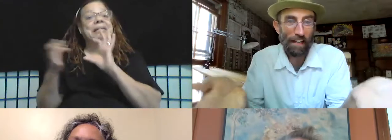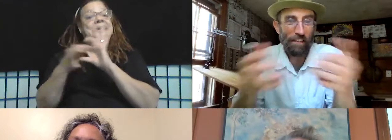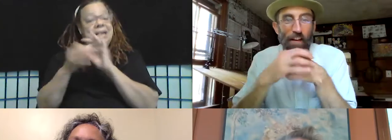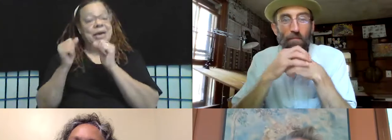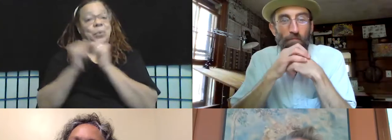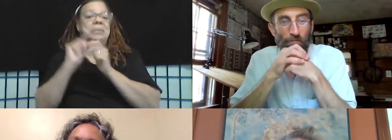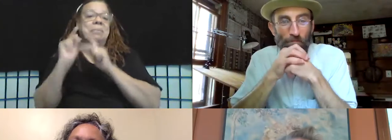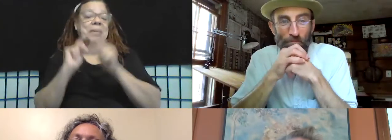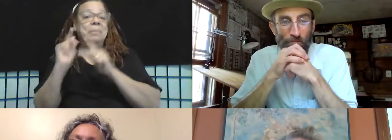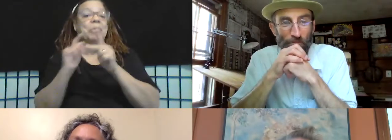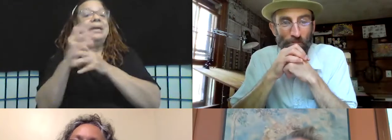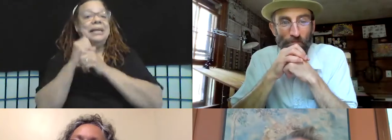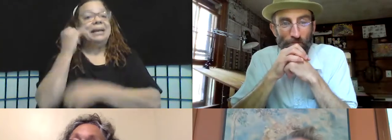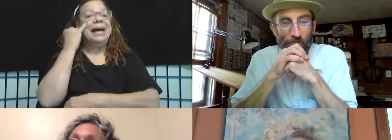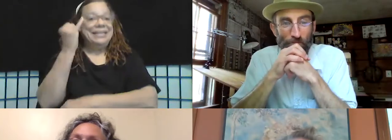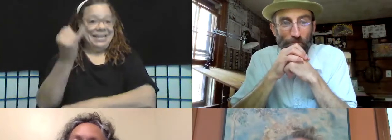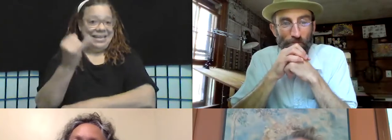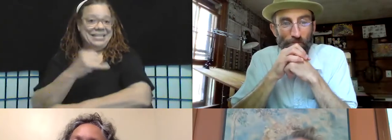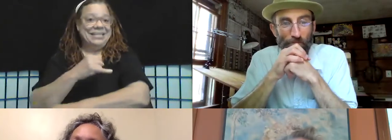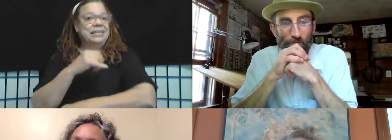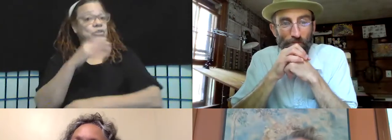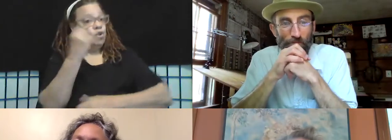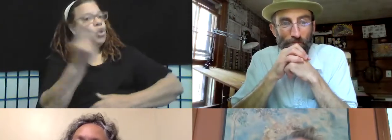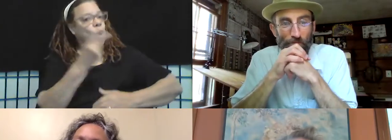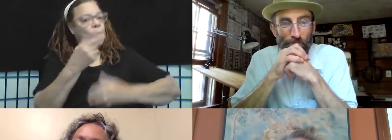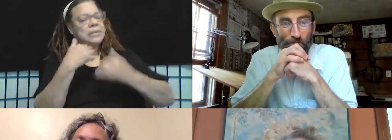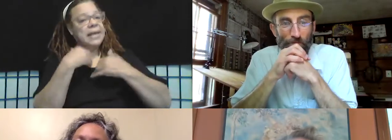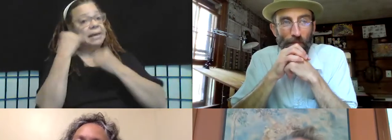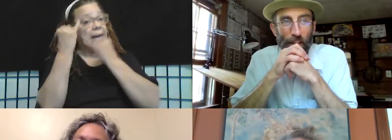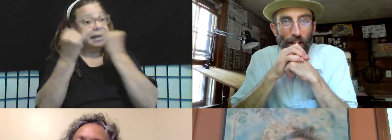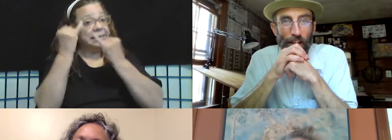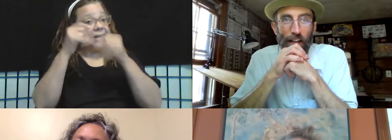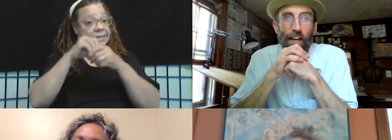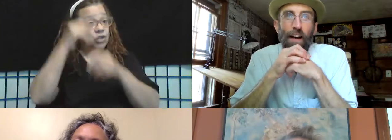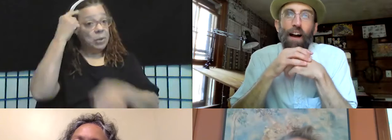and get ideas down. So you've always had all these ideas in your head.